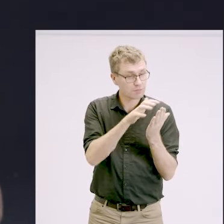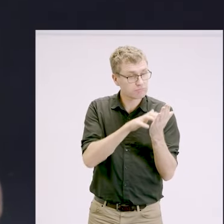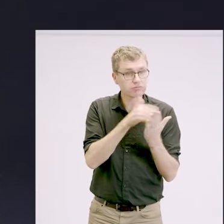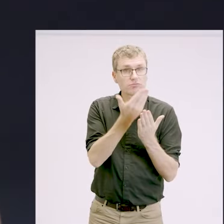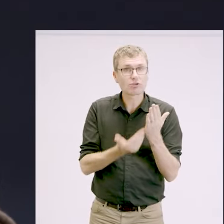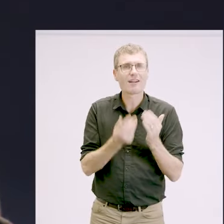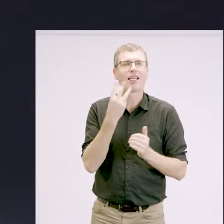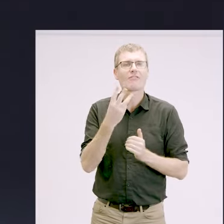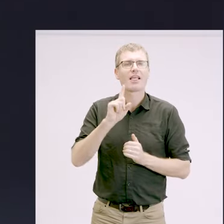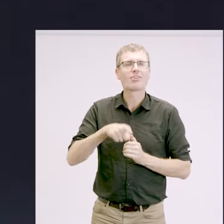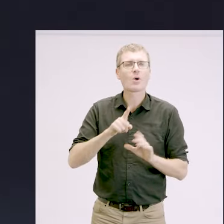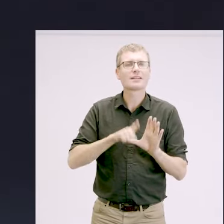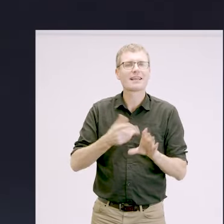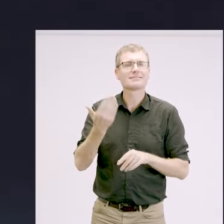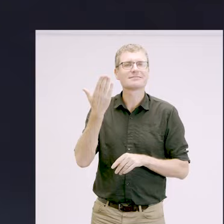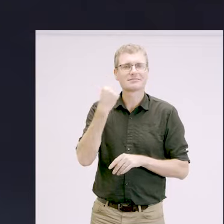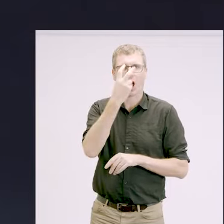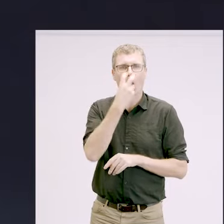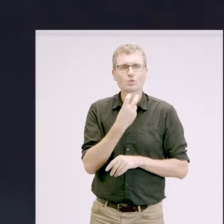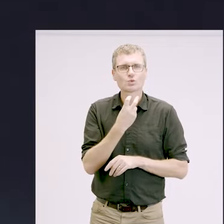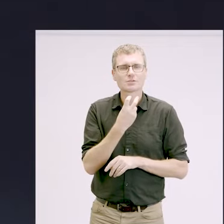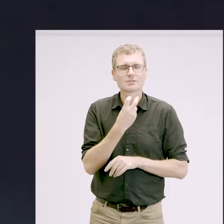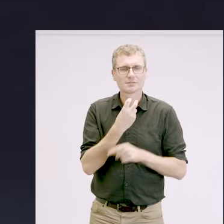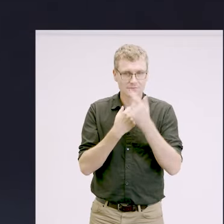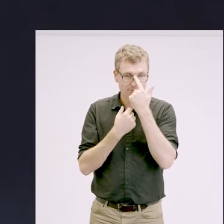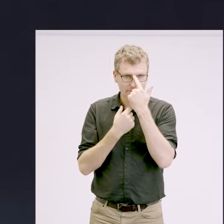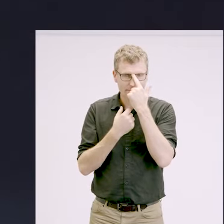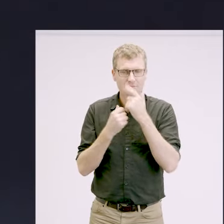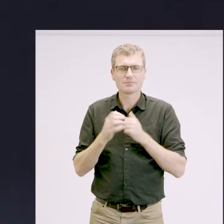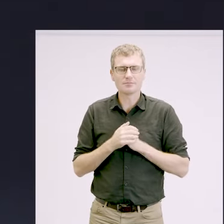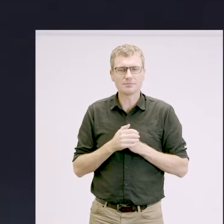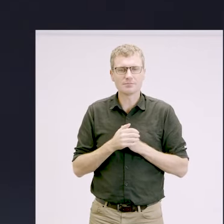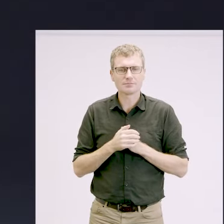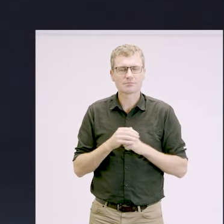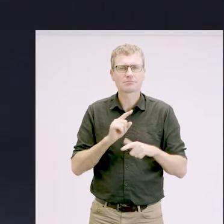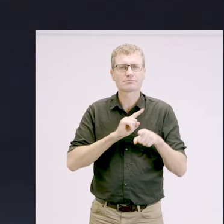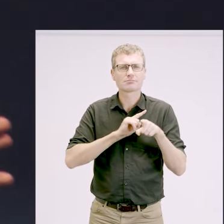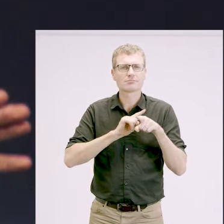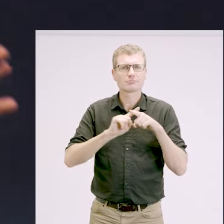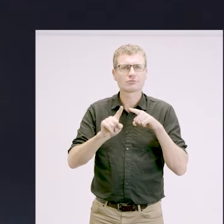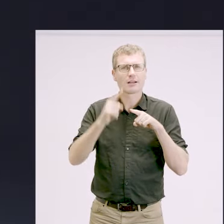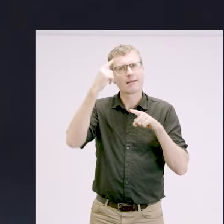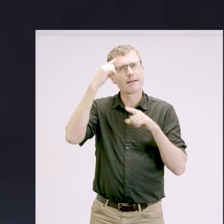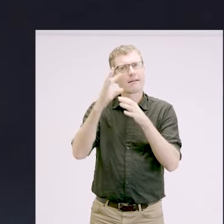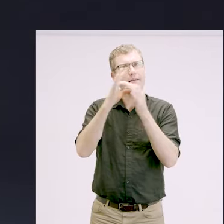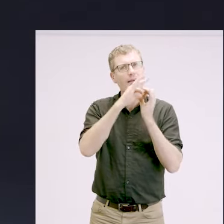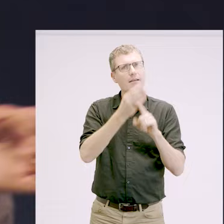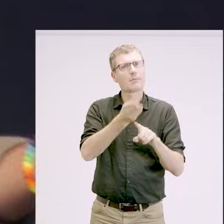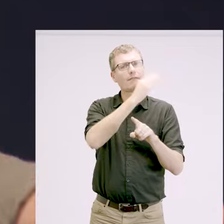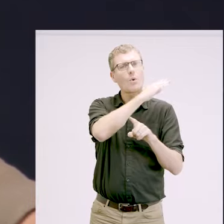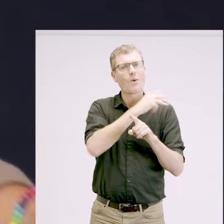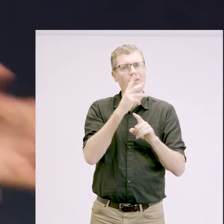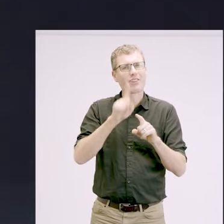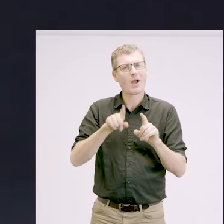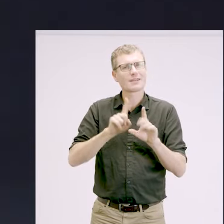it's 3,000 years old. You have to allow the Lord to set your mind into a place where you can see